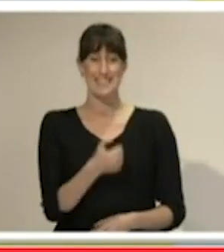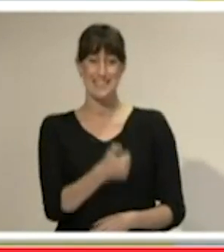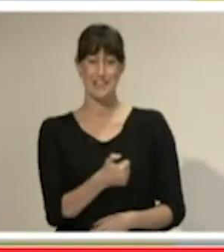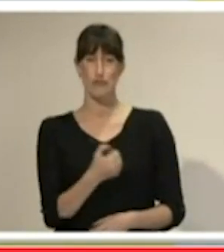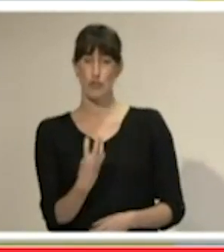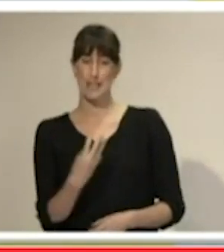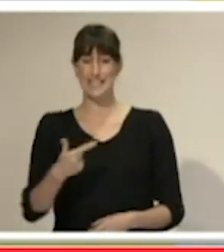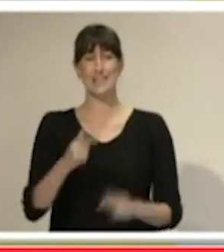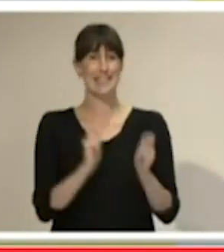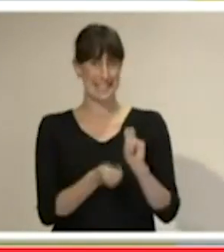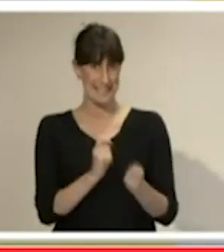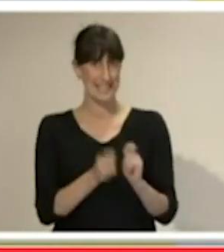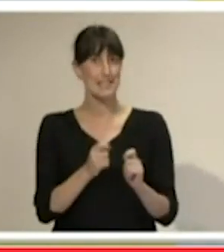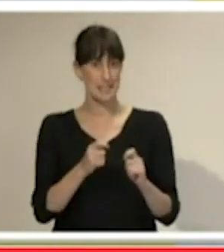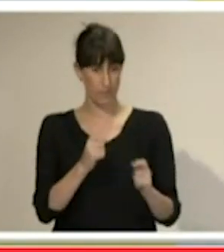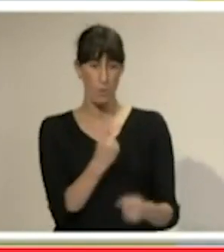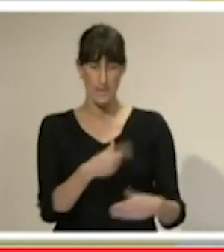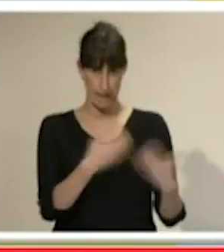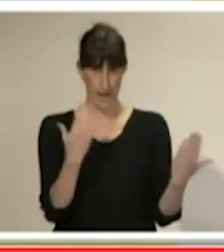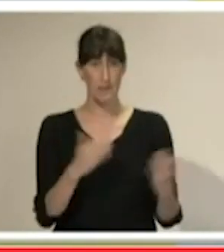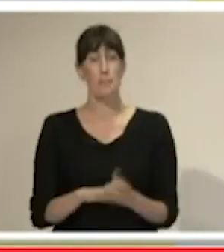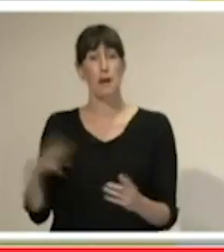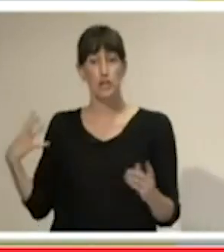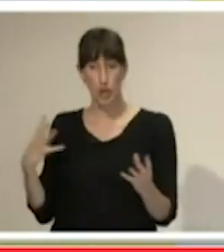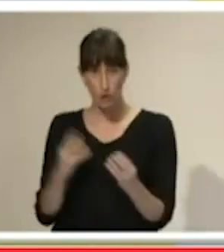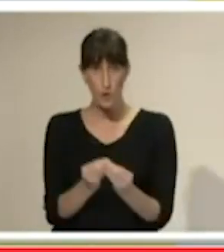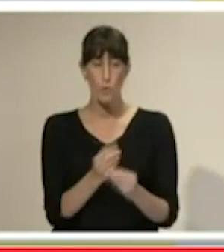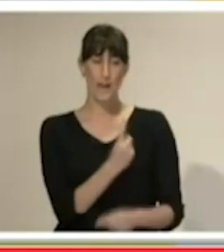2,637 tests were completed, and our combined total to date is